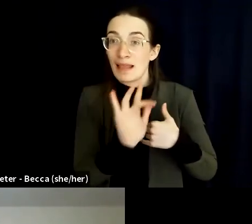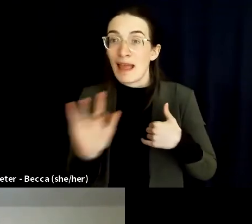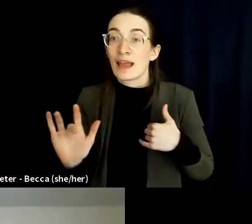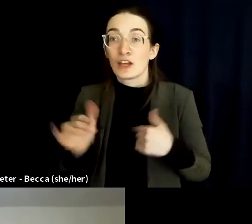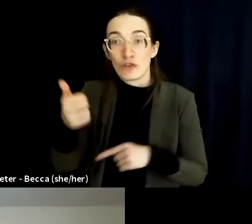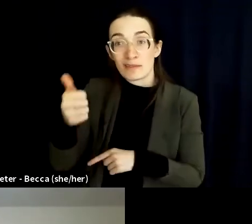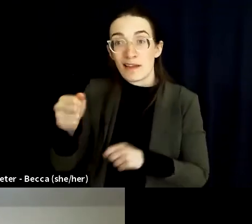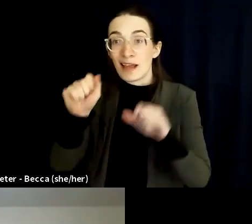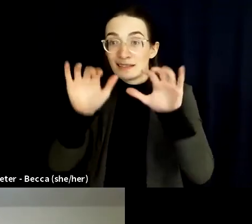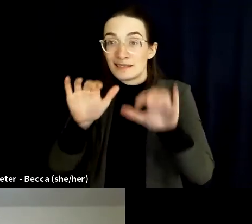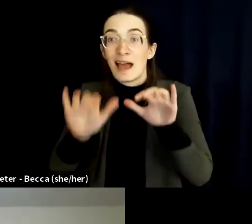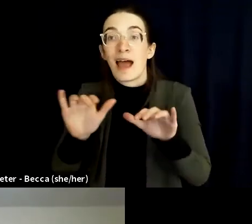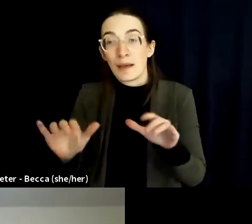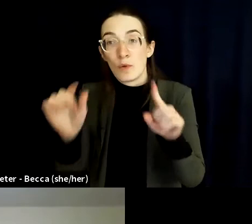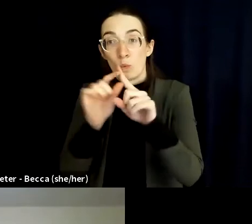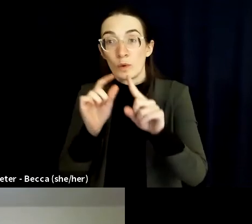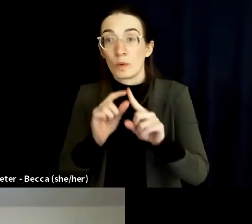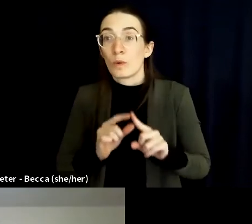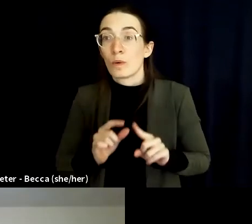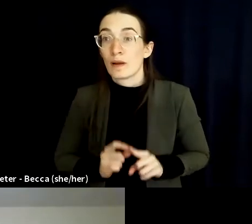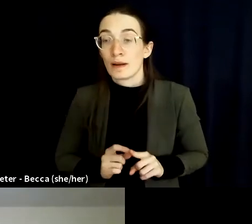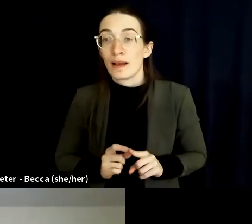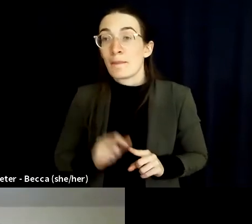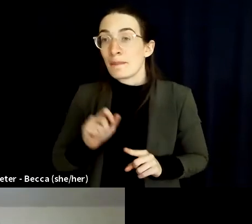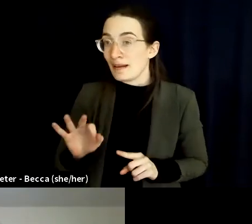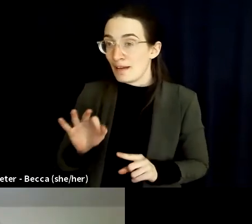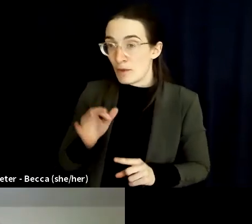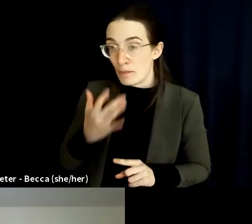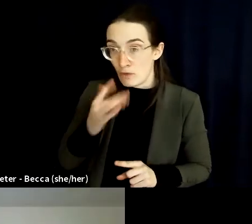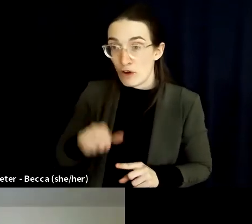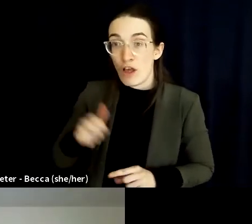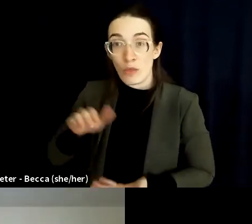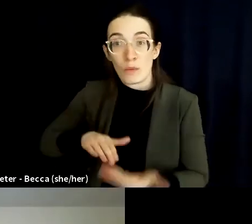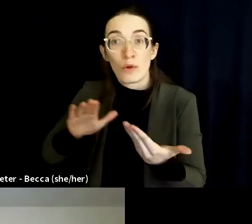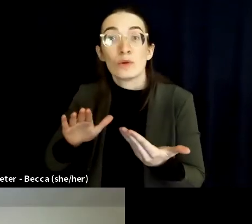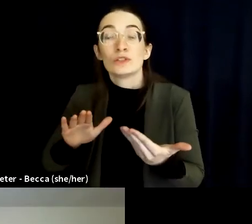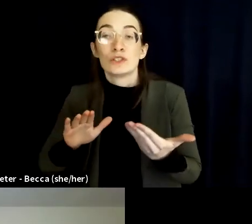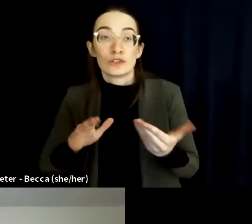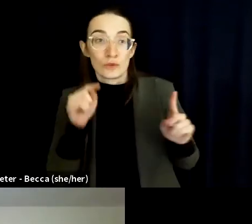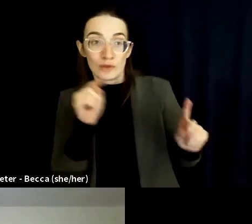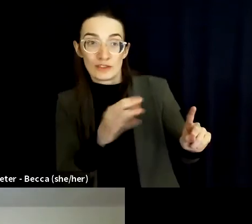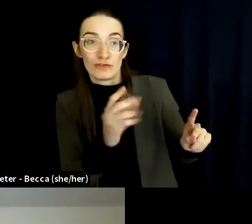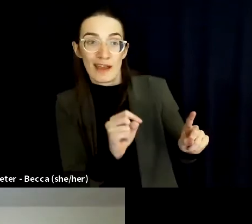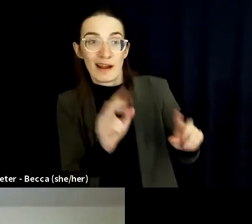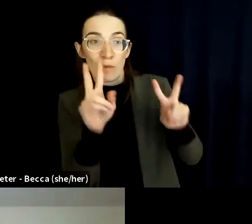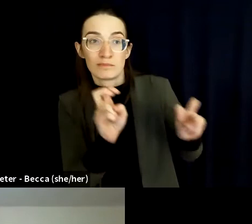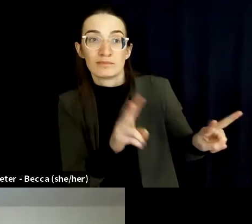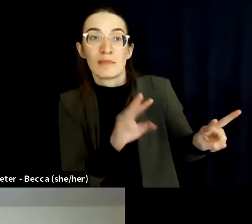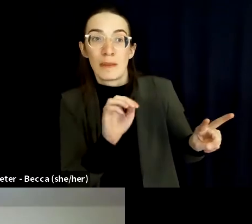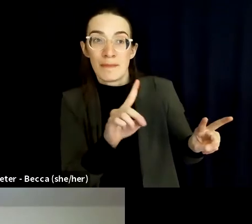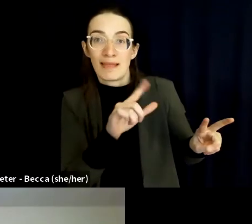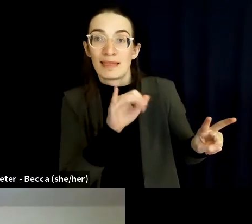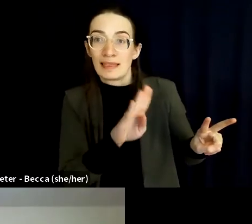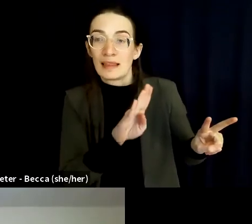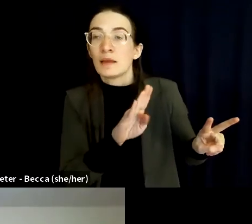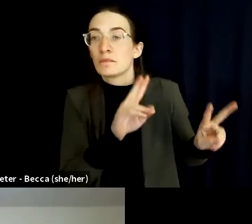what I'm about to do is copy and paste the Mad Lib in the chat. So you can copy and paste it from the chat into your own document